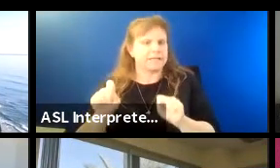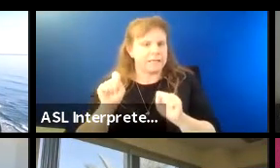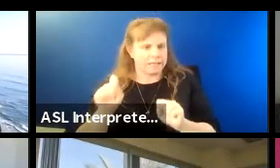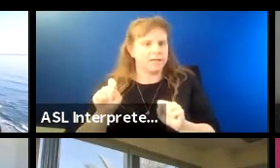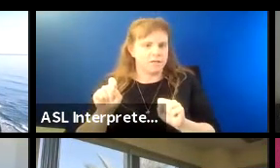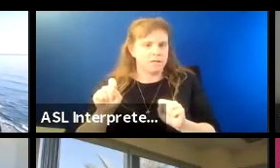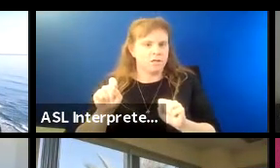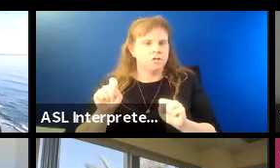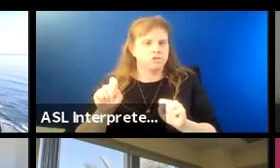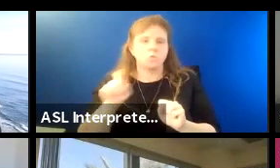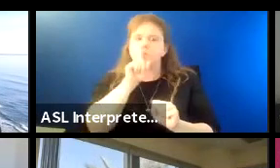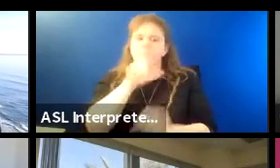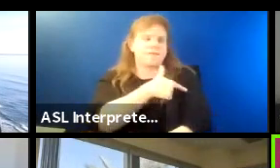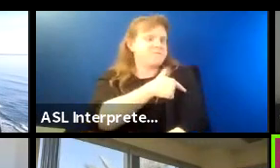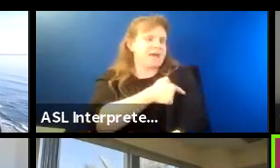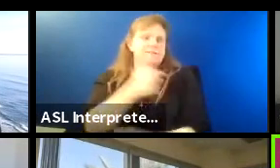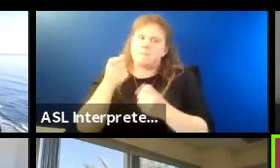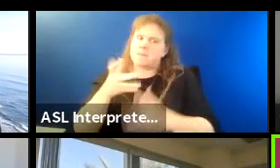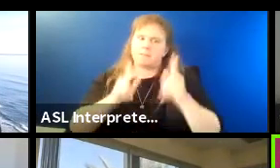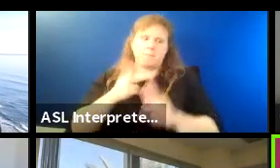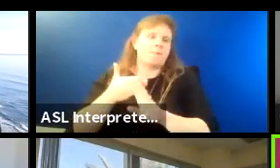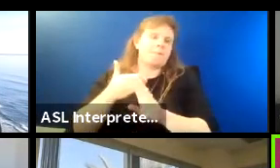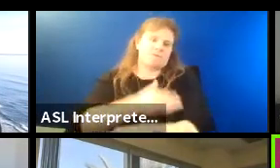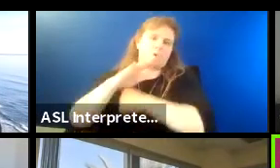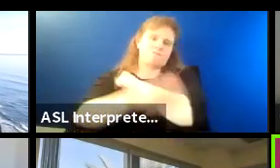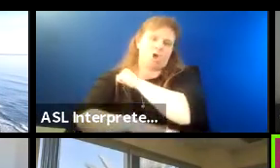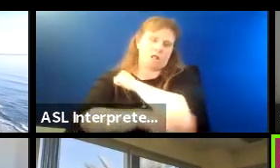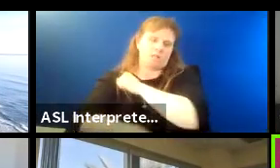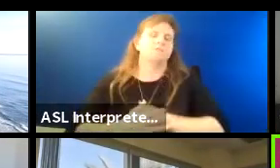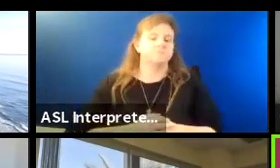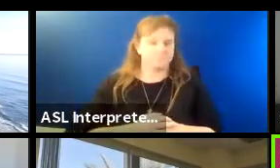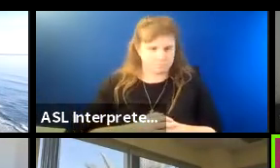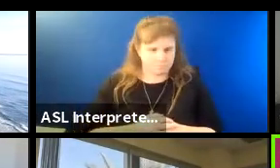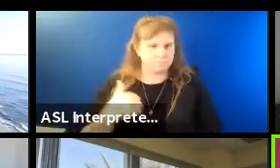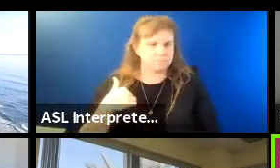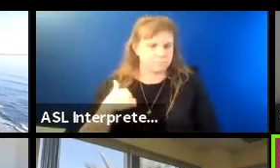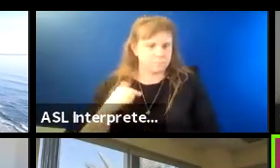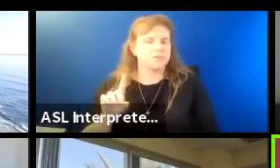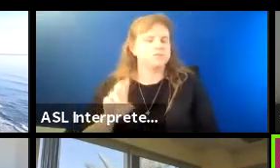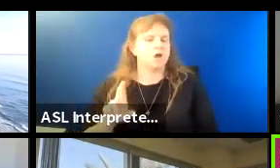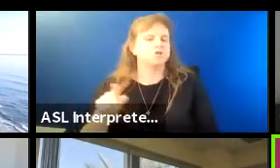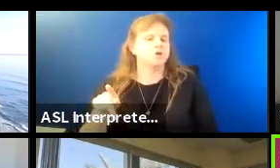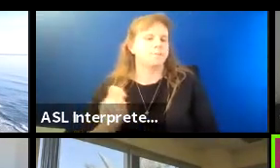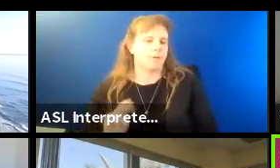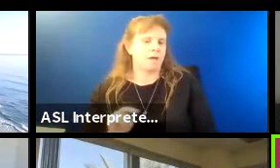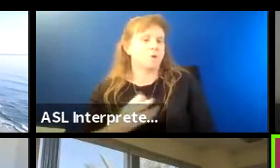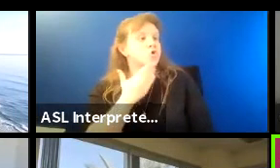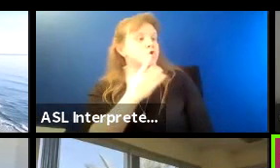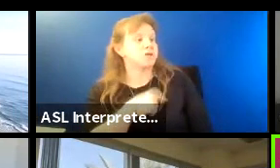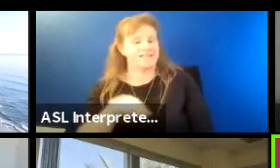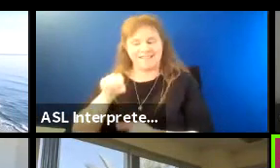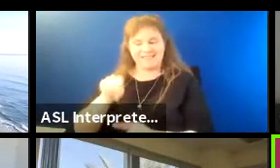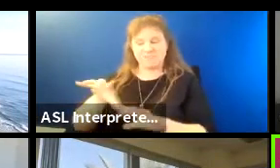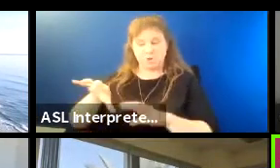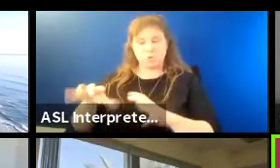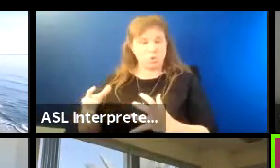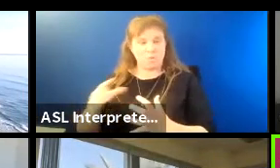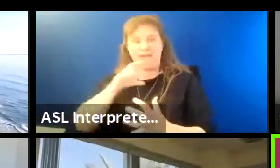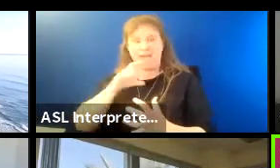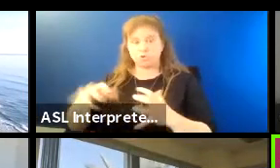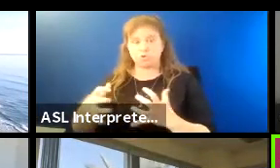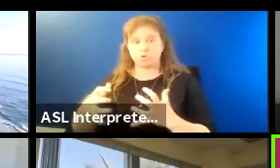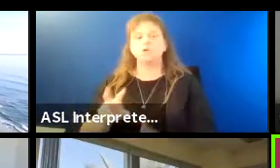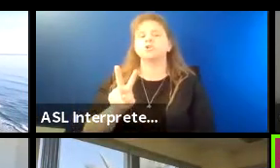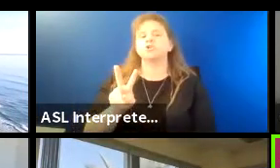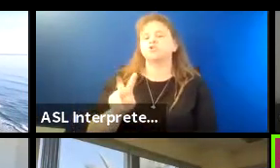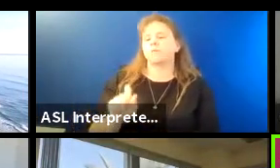fall? Yeah, great question. So I think this particular age group is only about 2.1 million individuals, 12 to